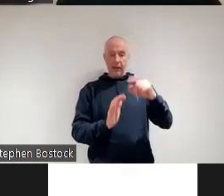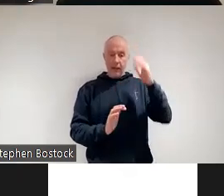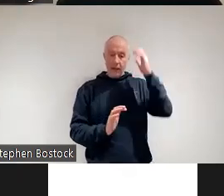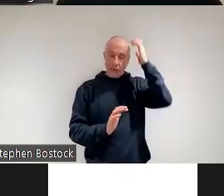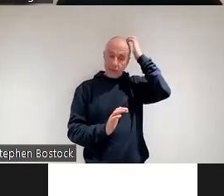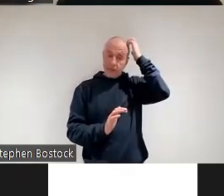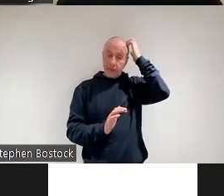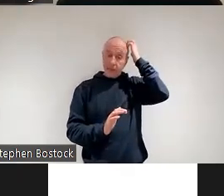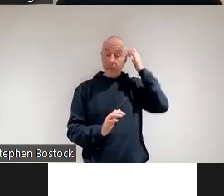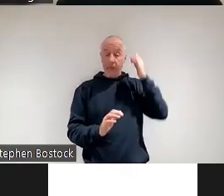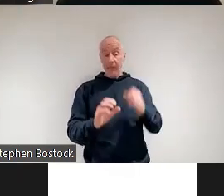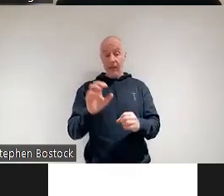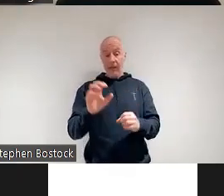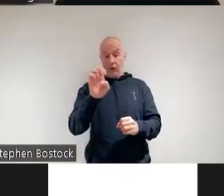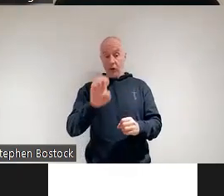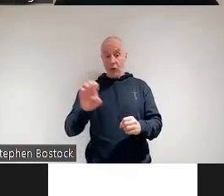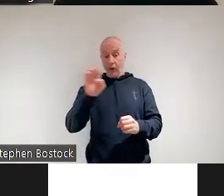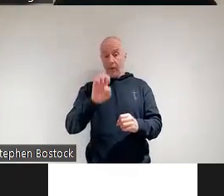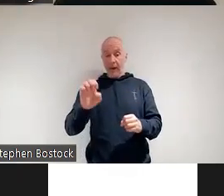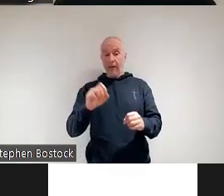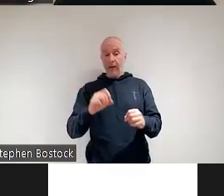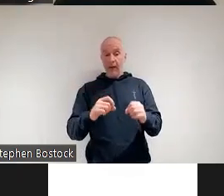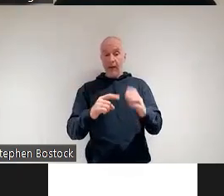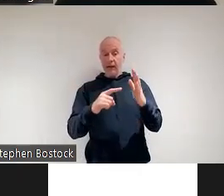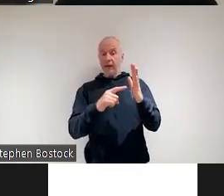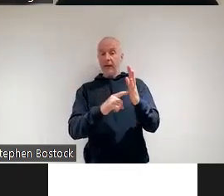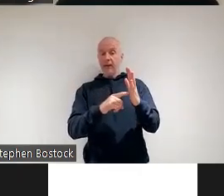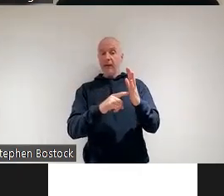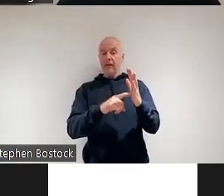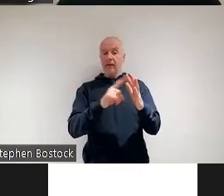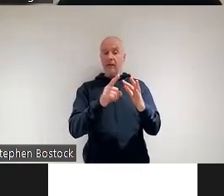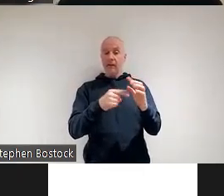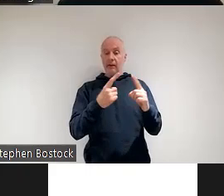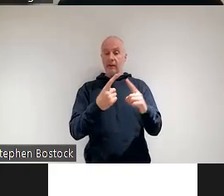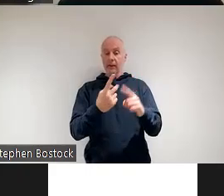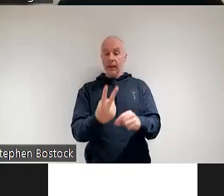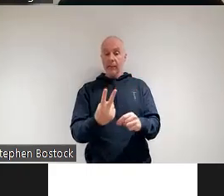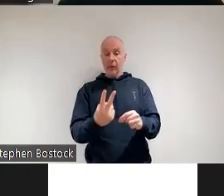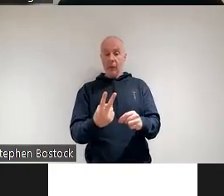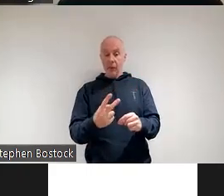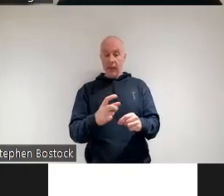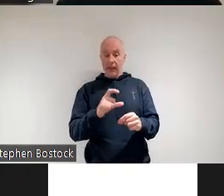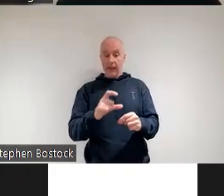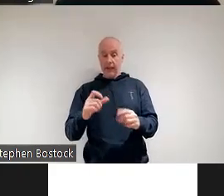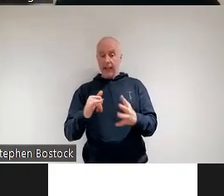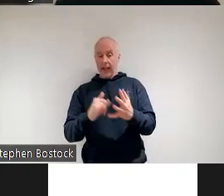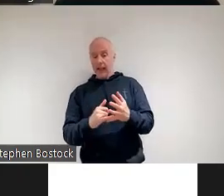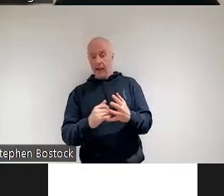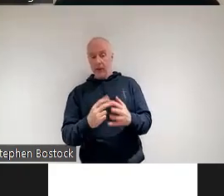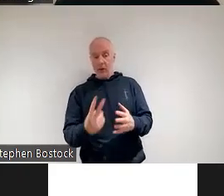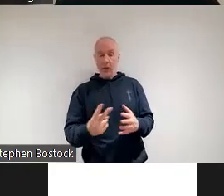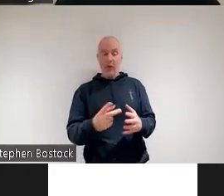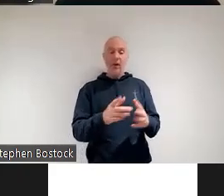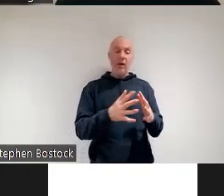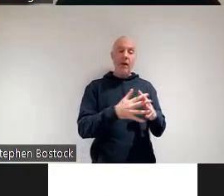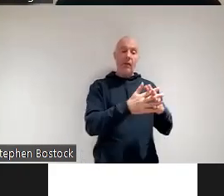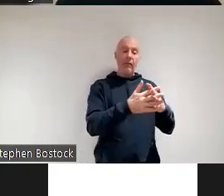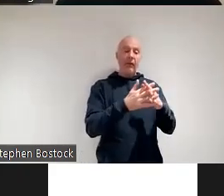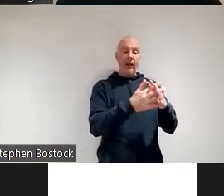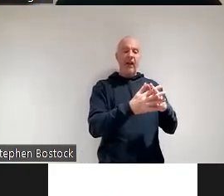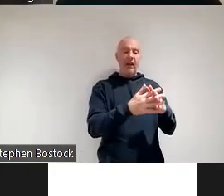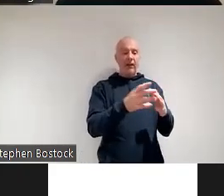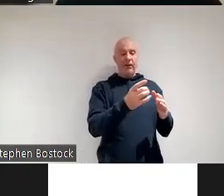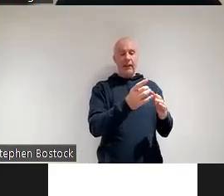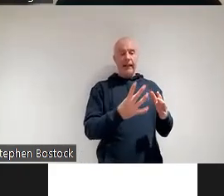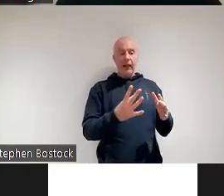which has a Type 2 and CCS2. The reason why they are different is because in North America it's normally single phase, but in Europe it's